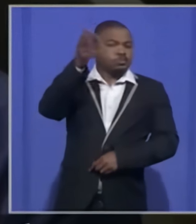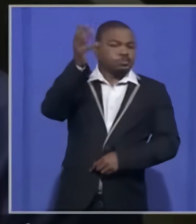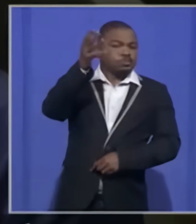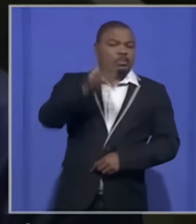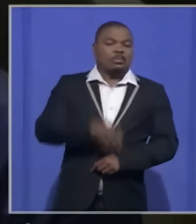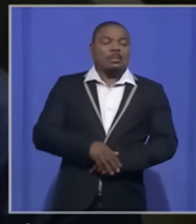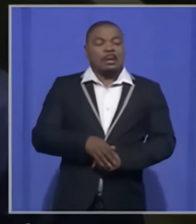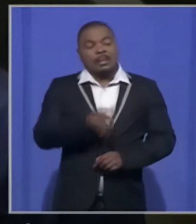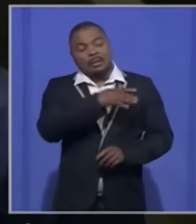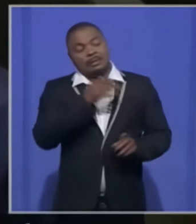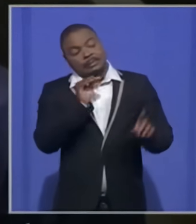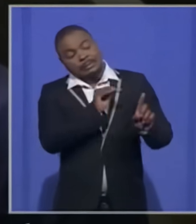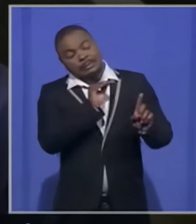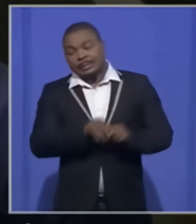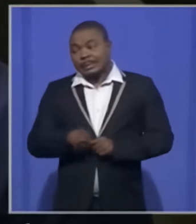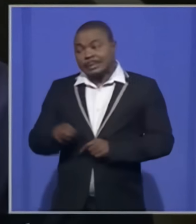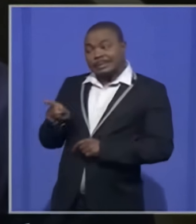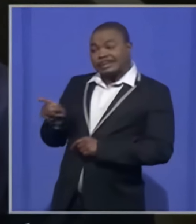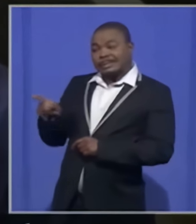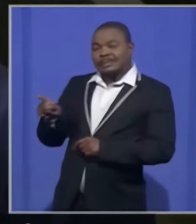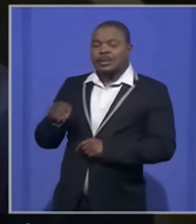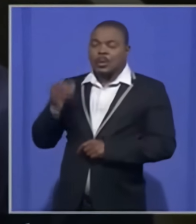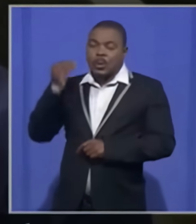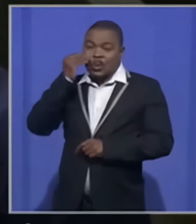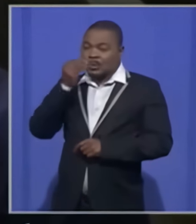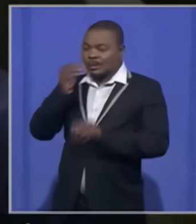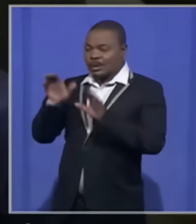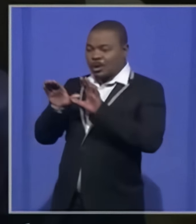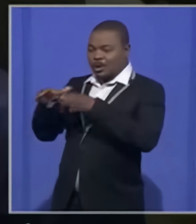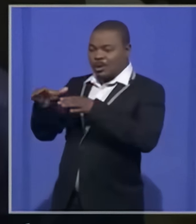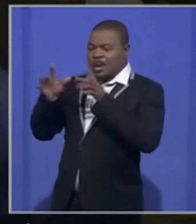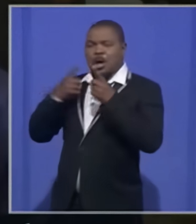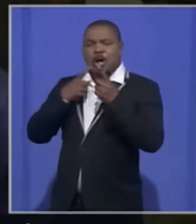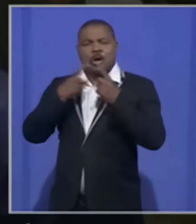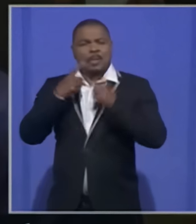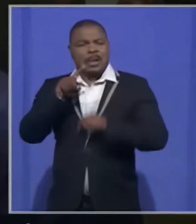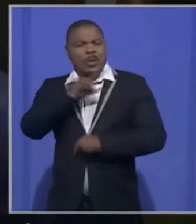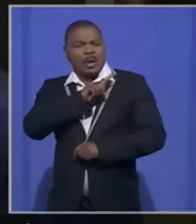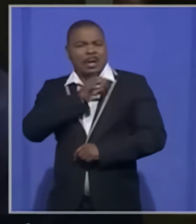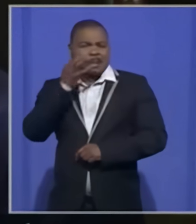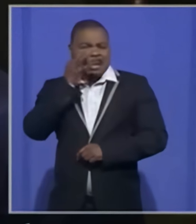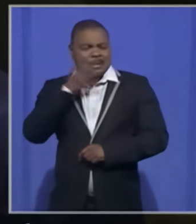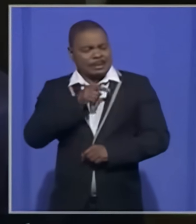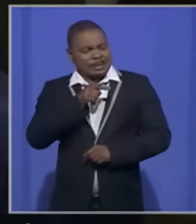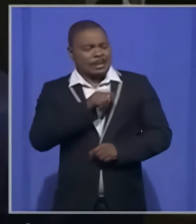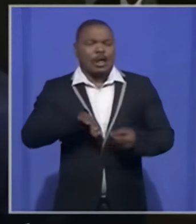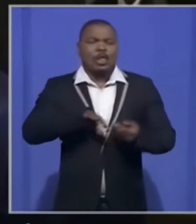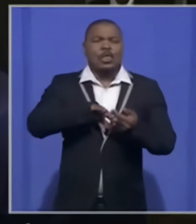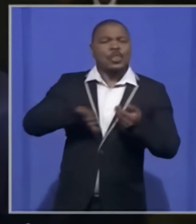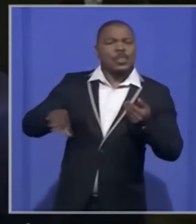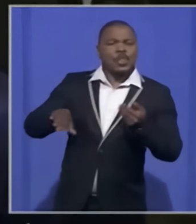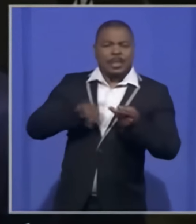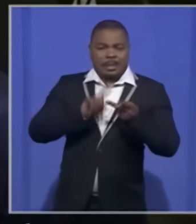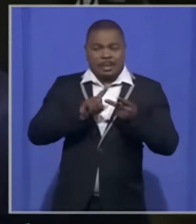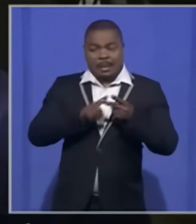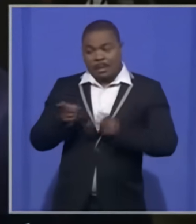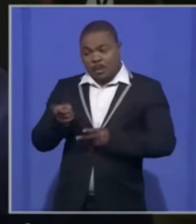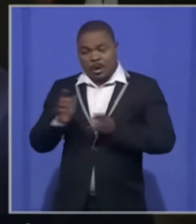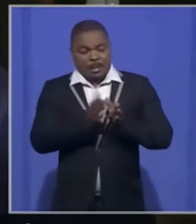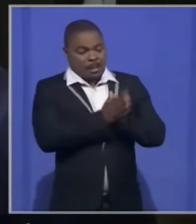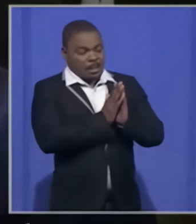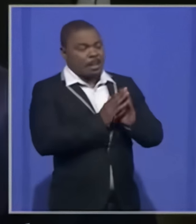is a group of Khoisan people that are complaining about being excluded, and they are requesting the